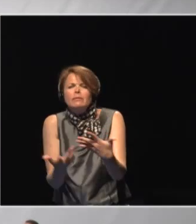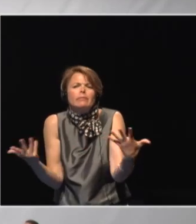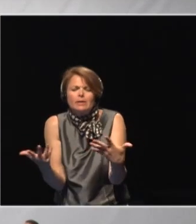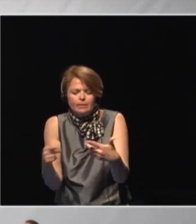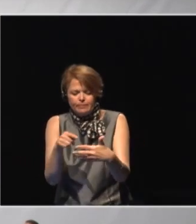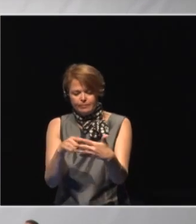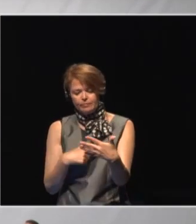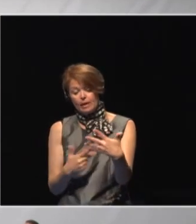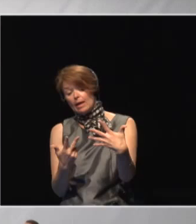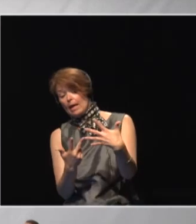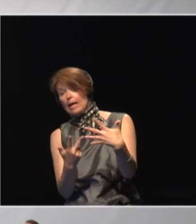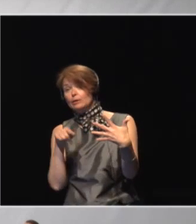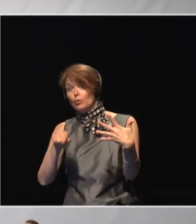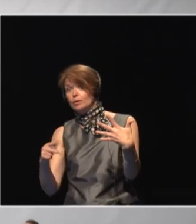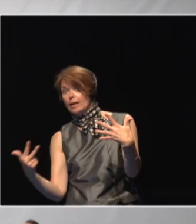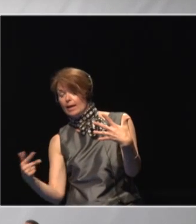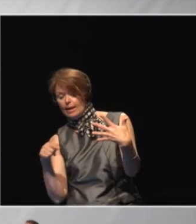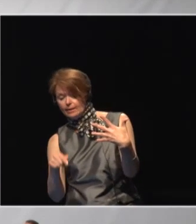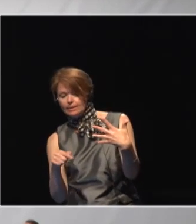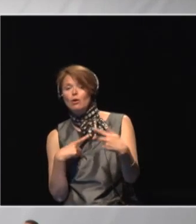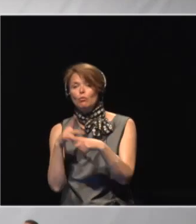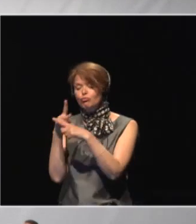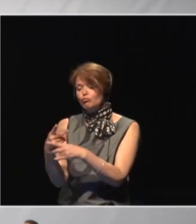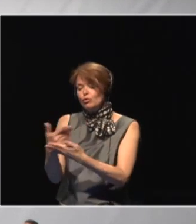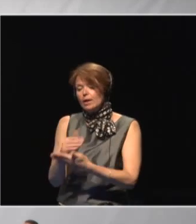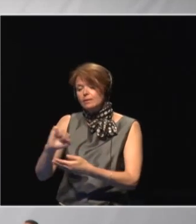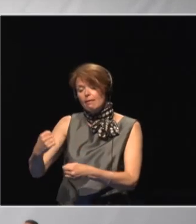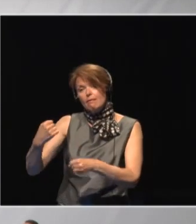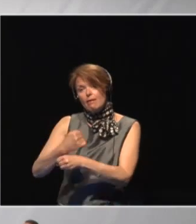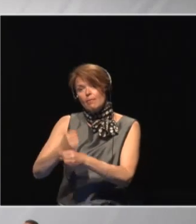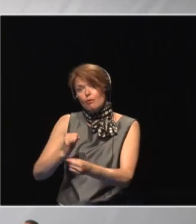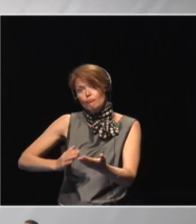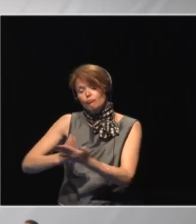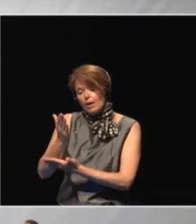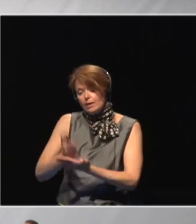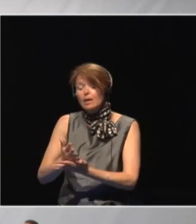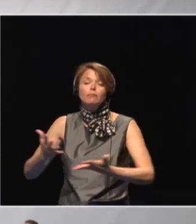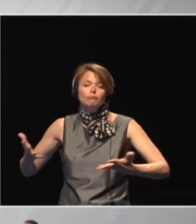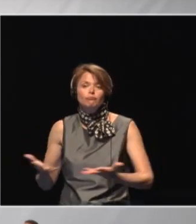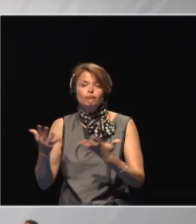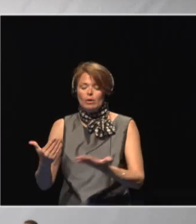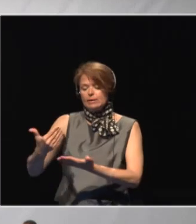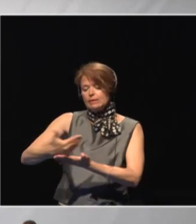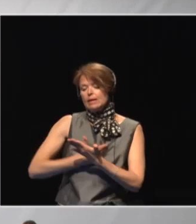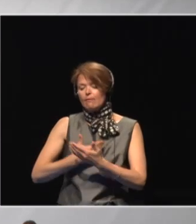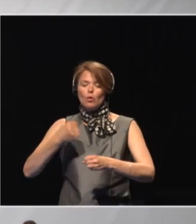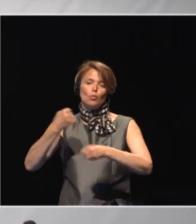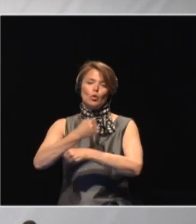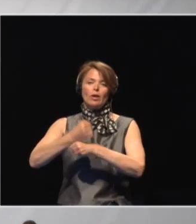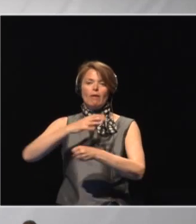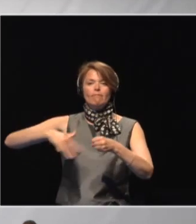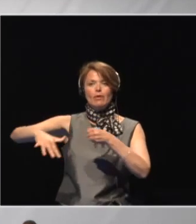Goal 8.8, protect labor rights and promote safe and secure working environments of all